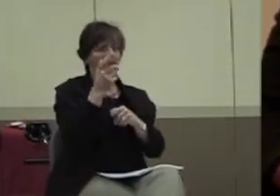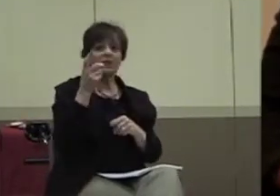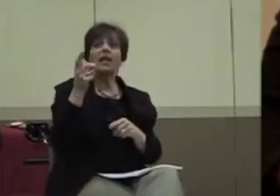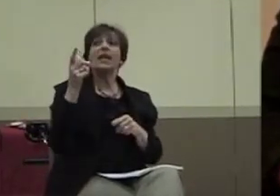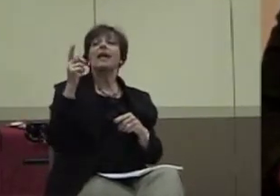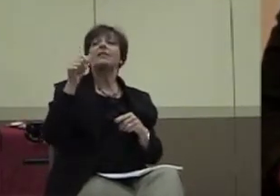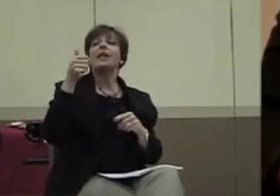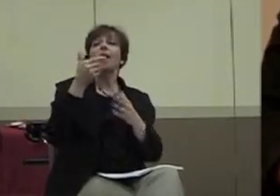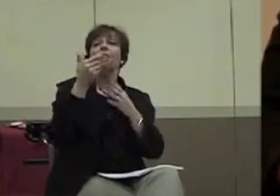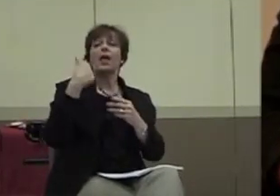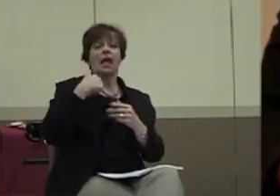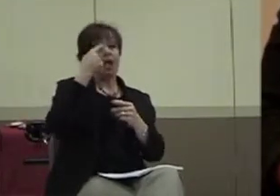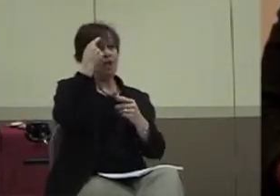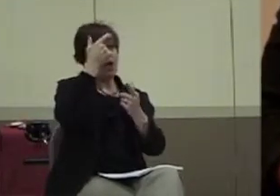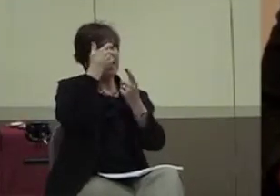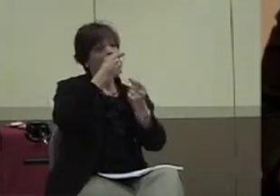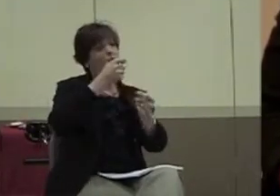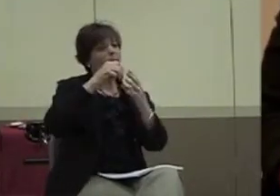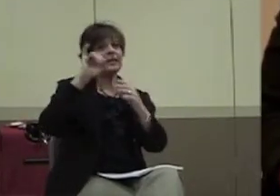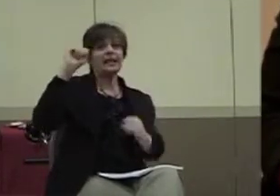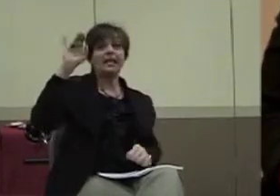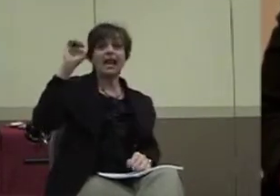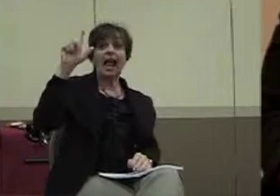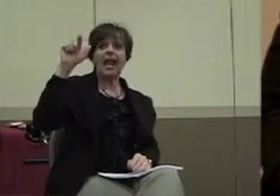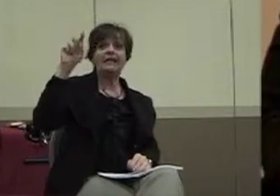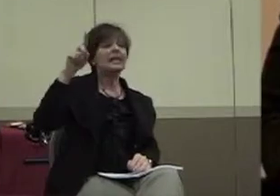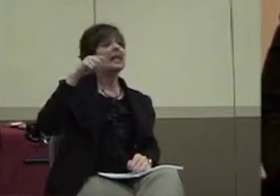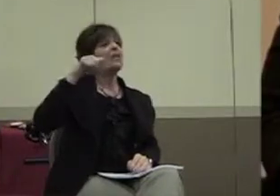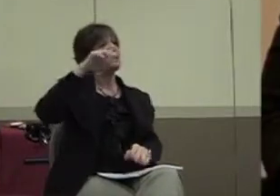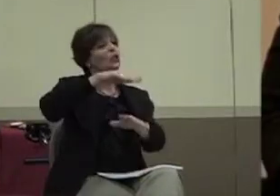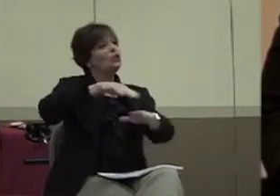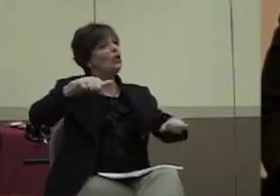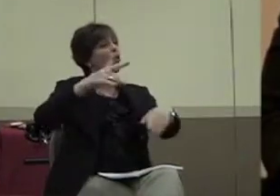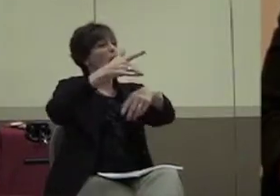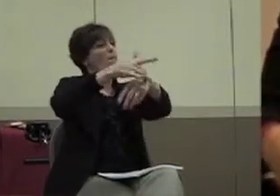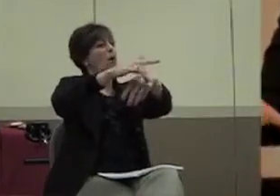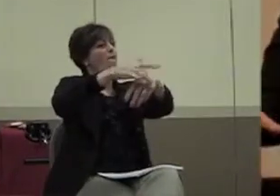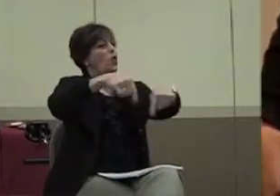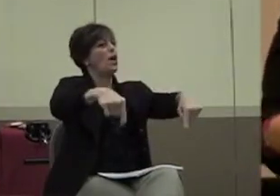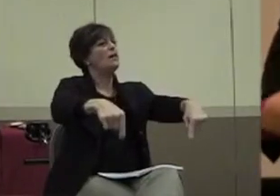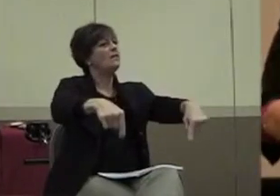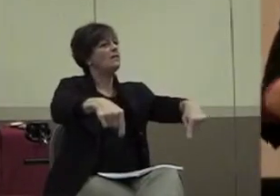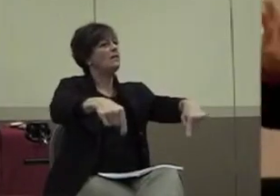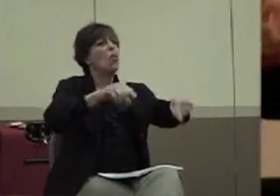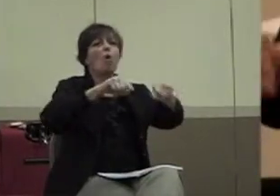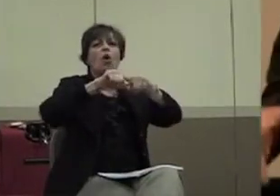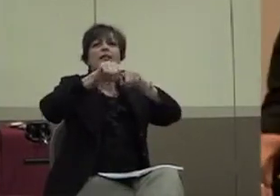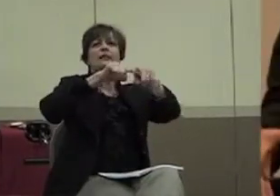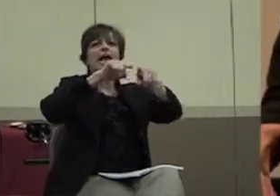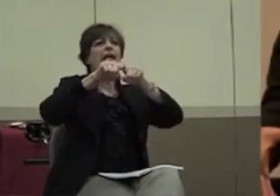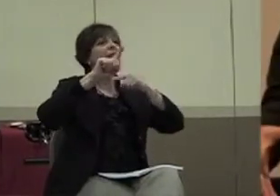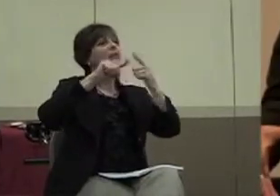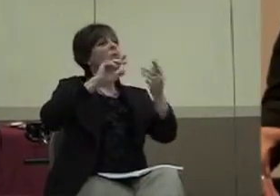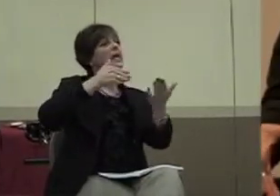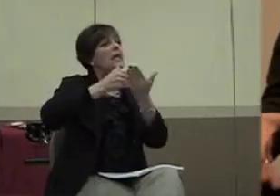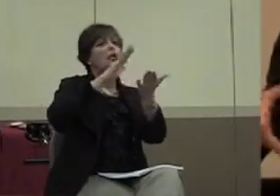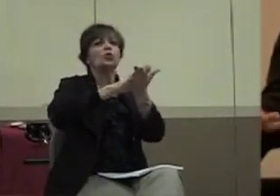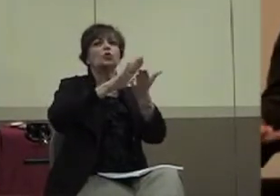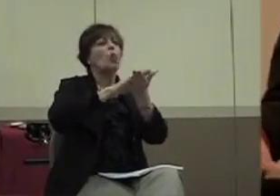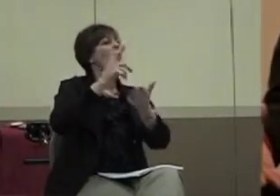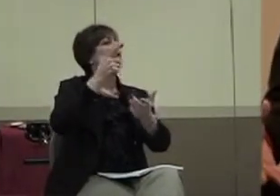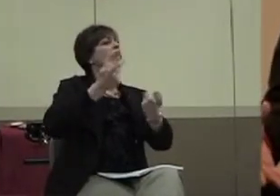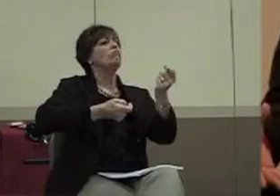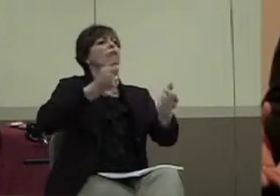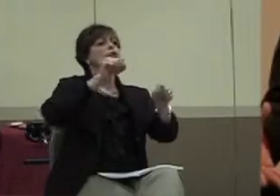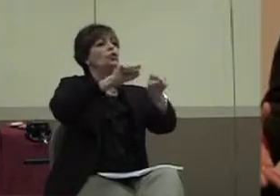was interesting in Iceland, the kids are all barefoot or in their stocking feet. The minute they enter the school, they take off their shoes and socks,